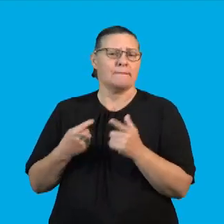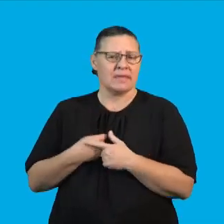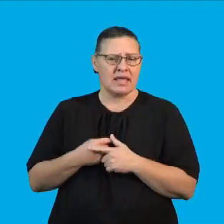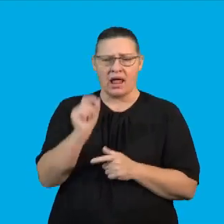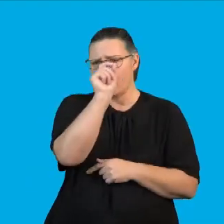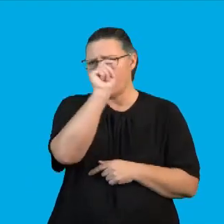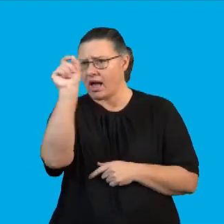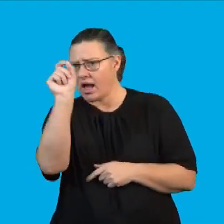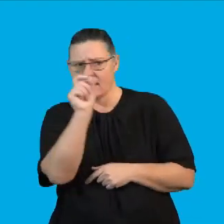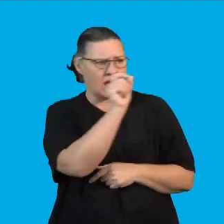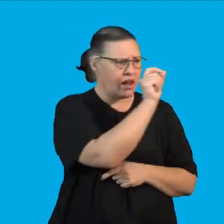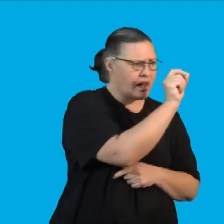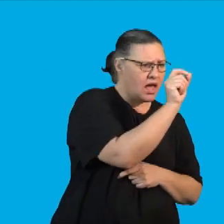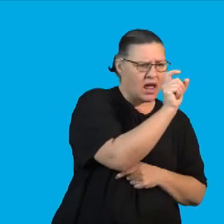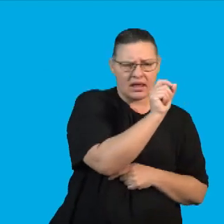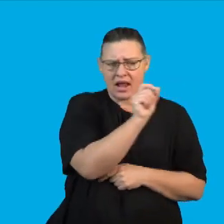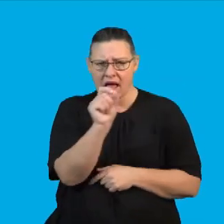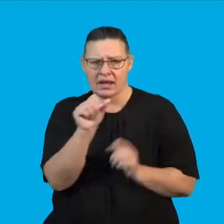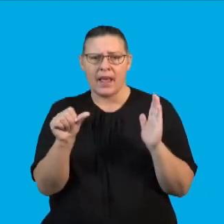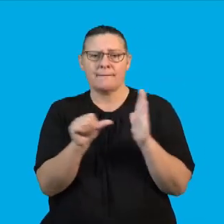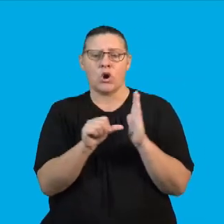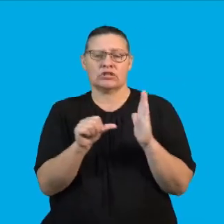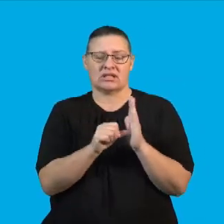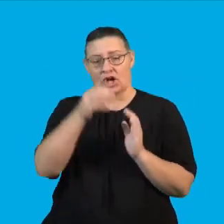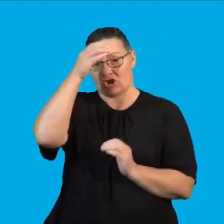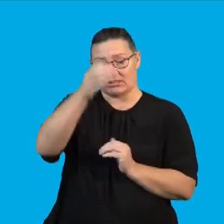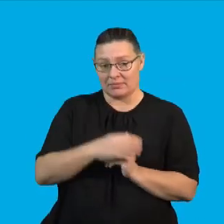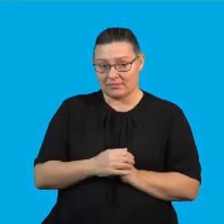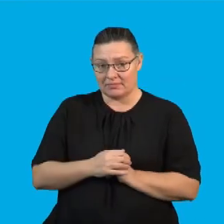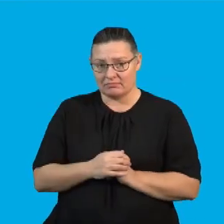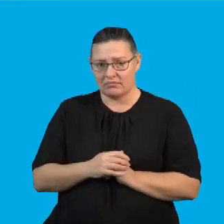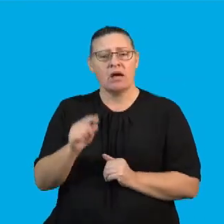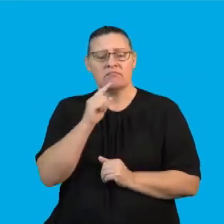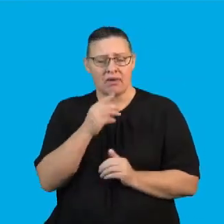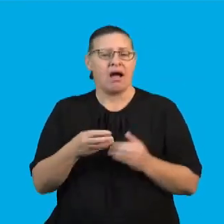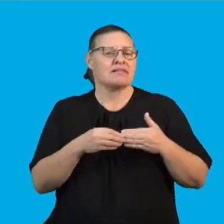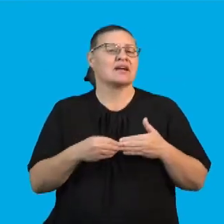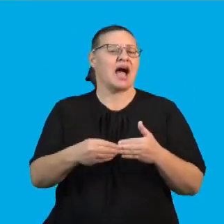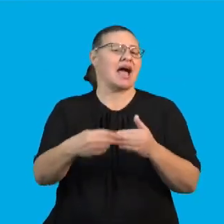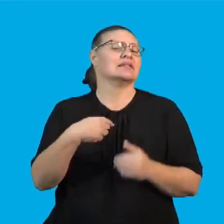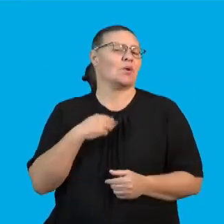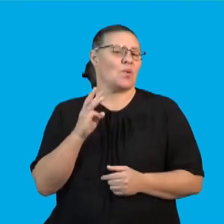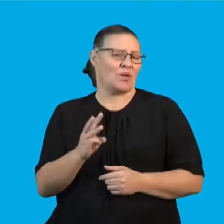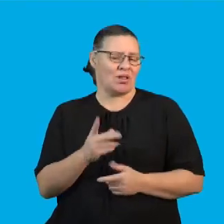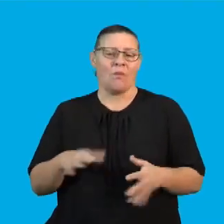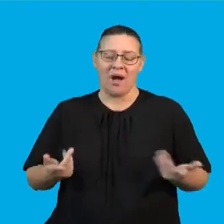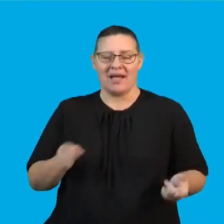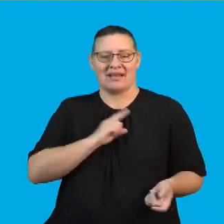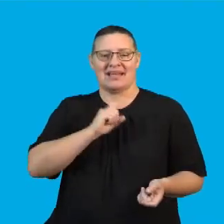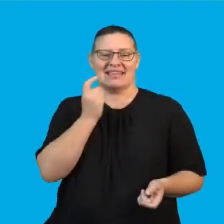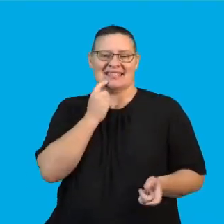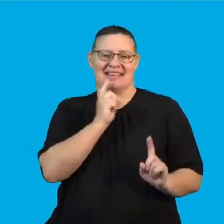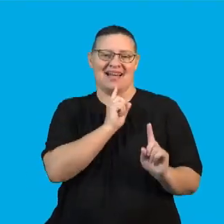am underlining key concepts which are going to give me proper guidance as we answer